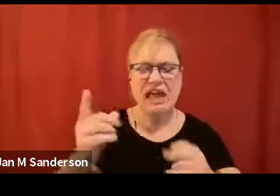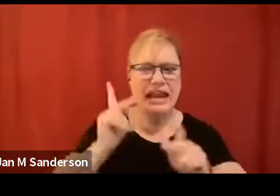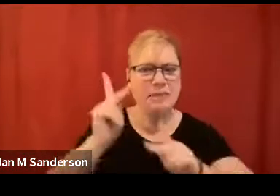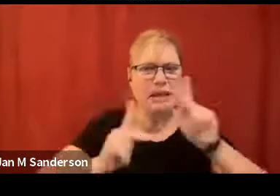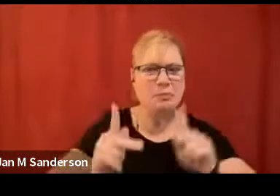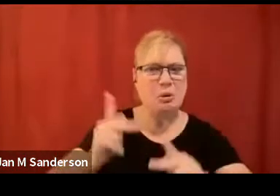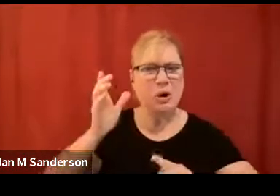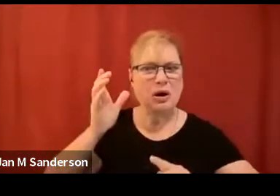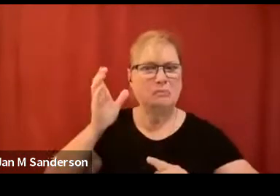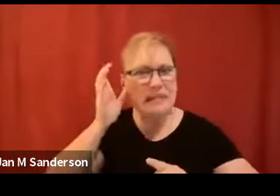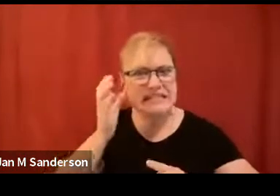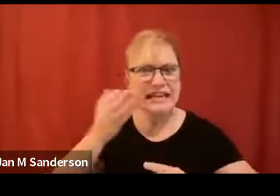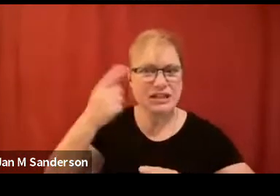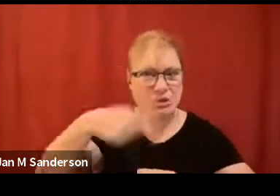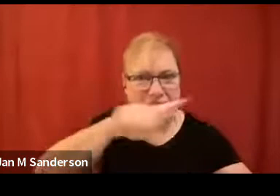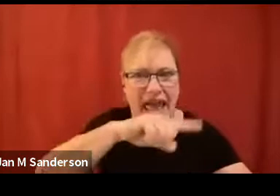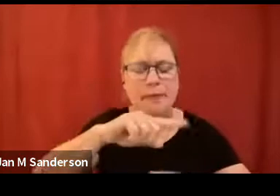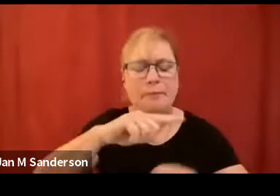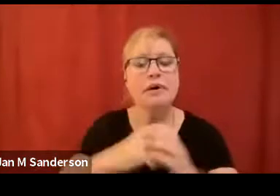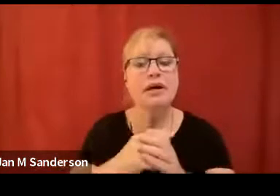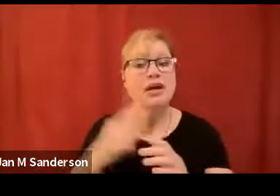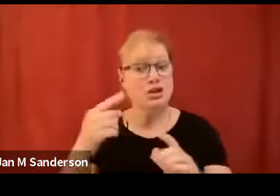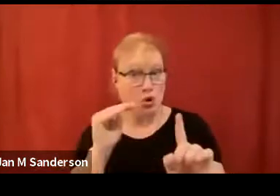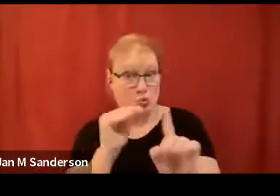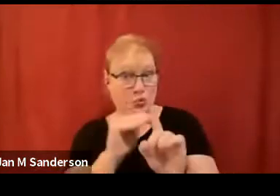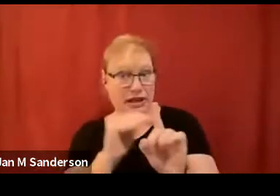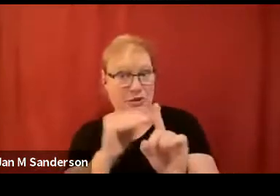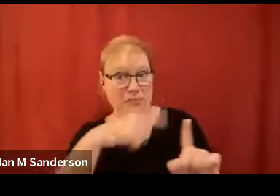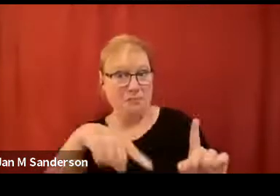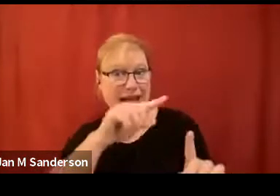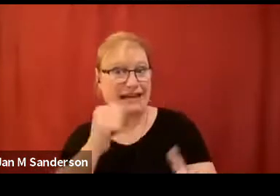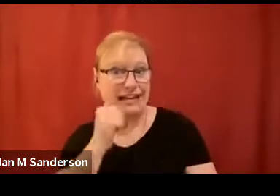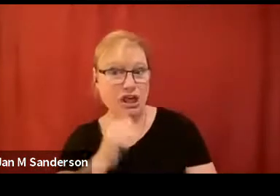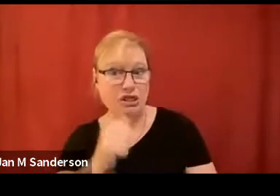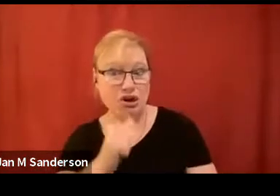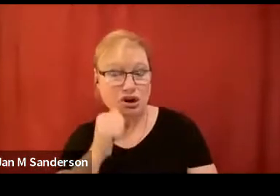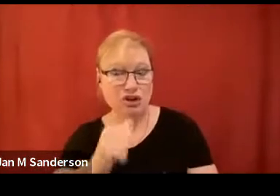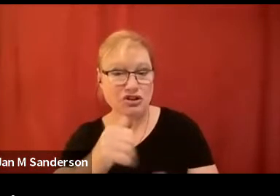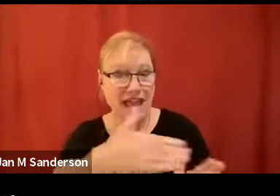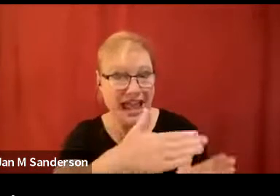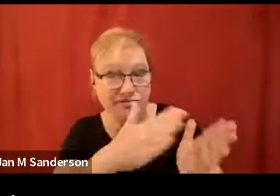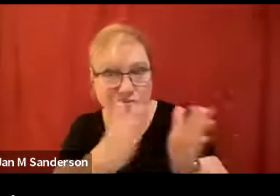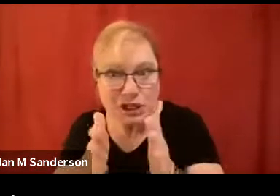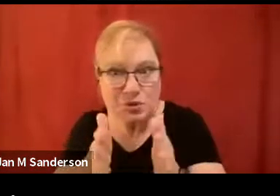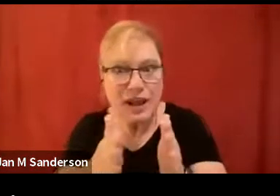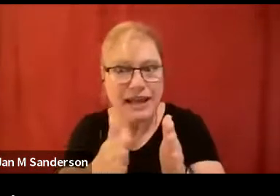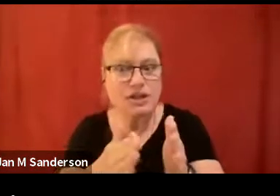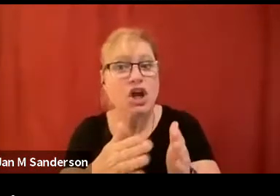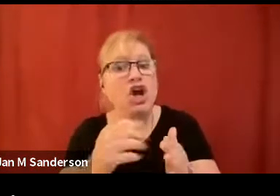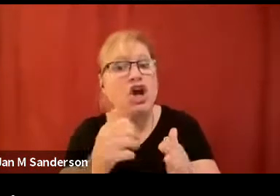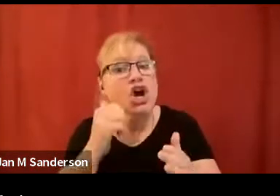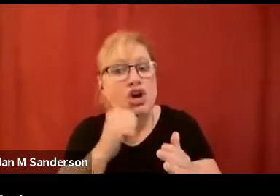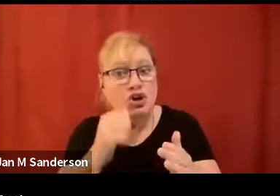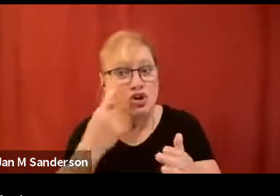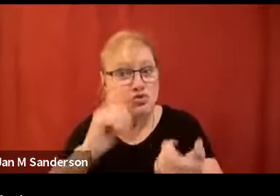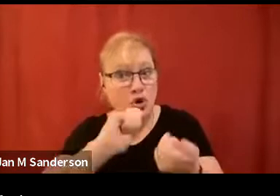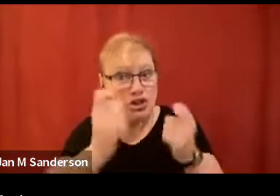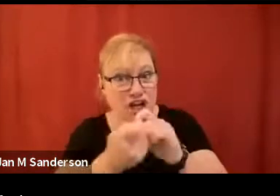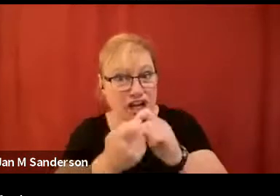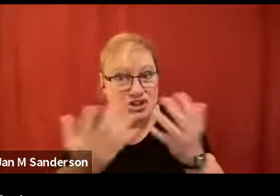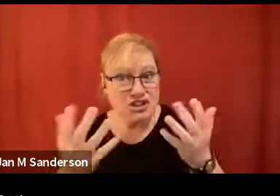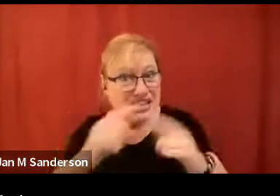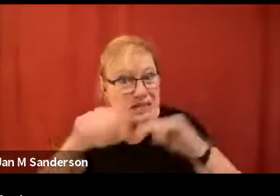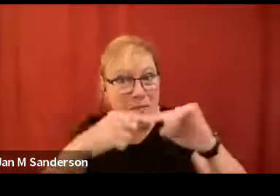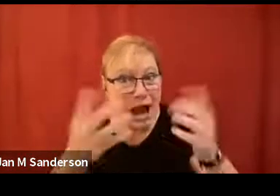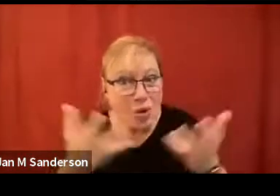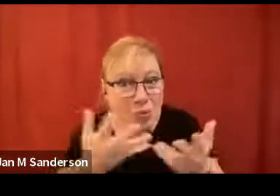fear. So we reminded the girls, of course, and redirected them about what Girls for Change was all about is elevating